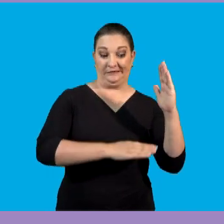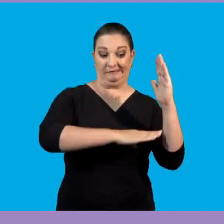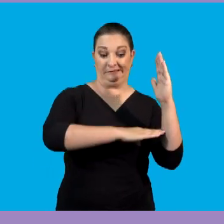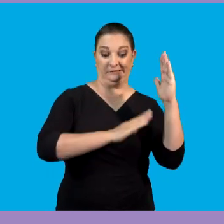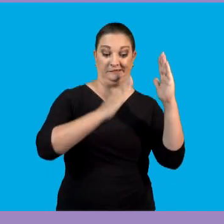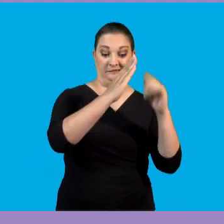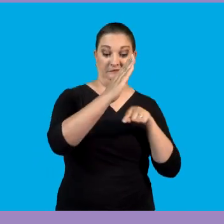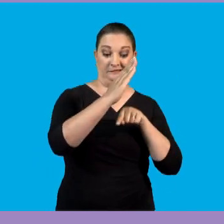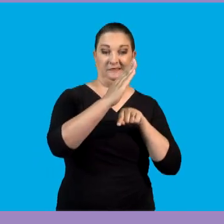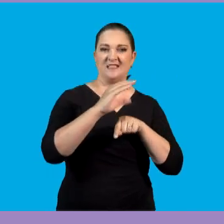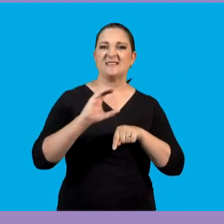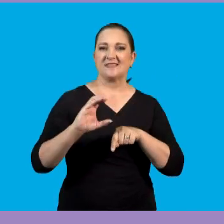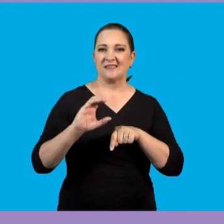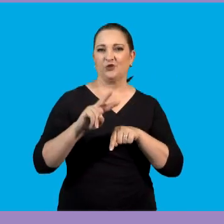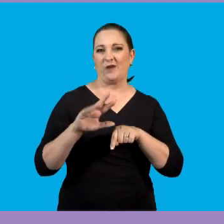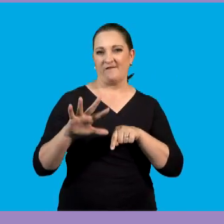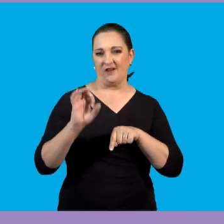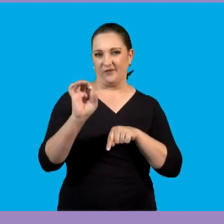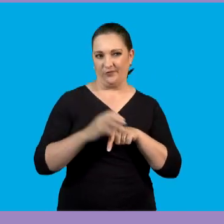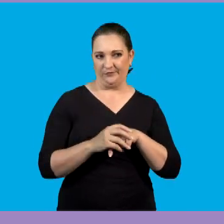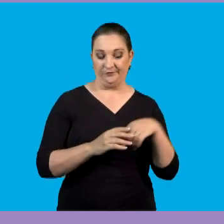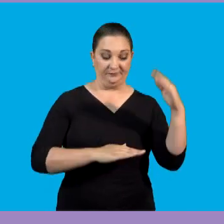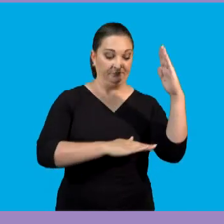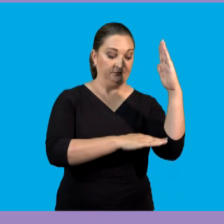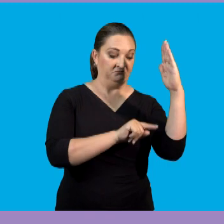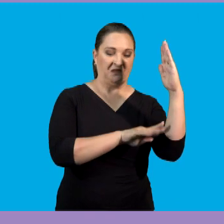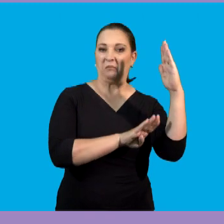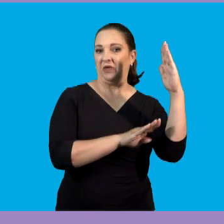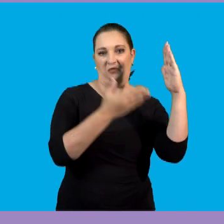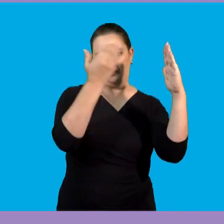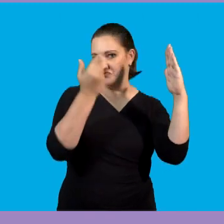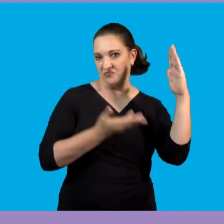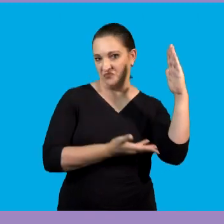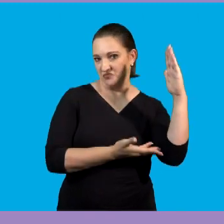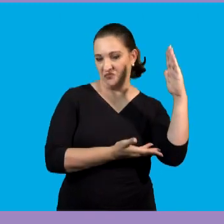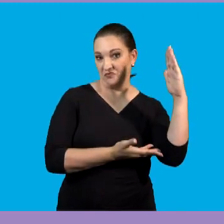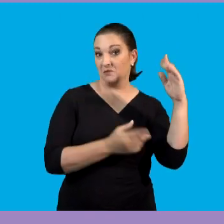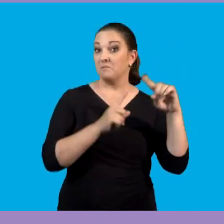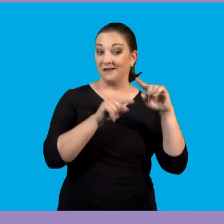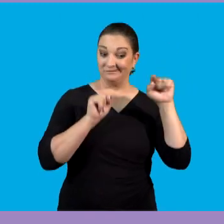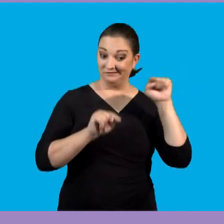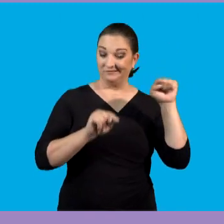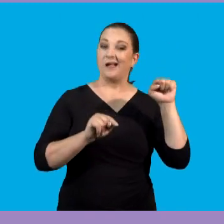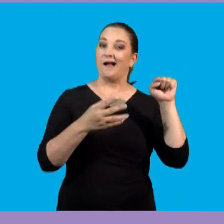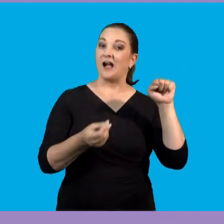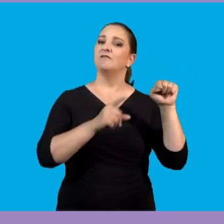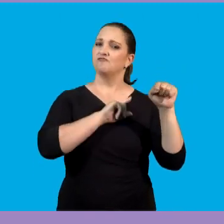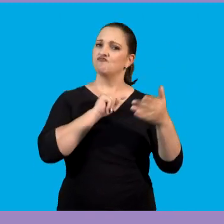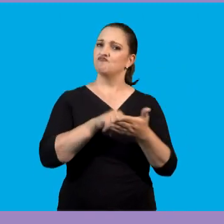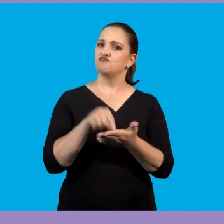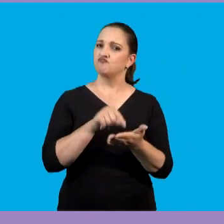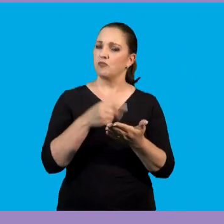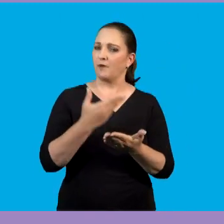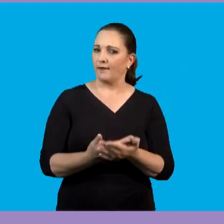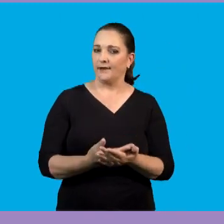given angle C as 25 degrees, and angle B is not given to us, but we can calculate angle